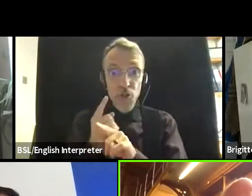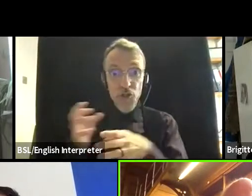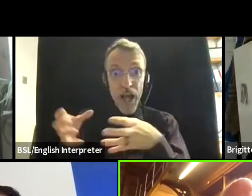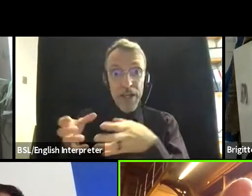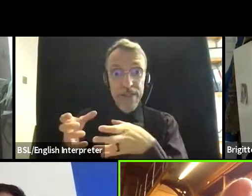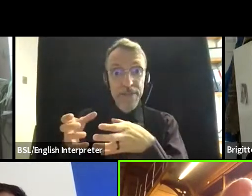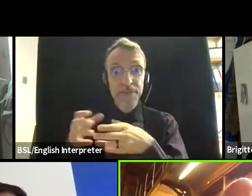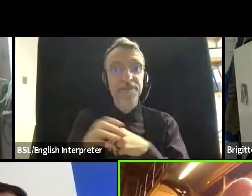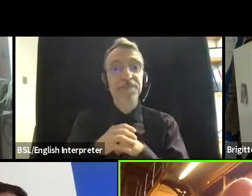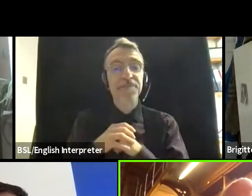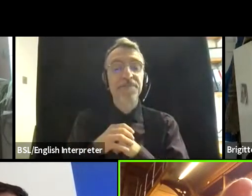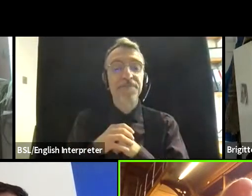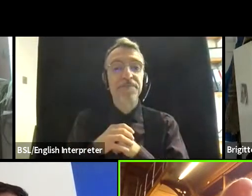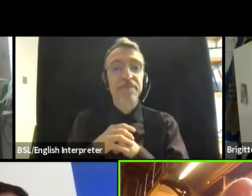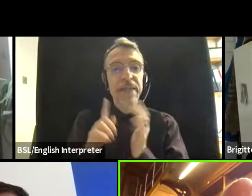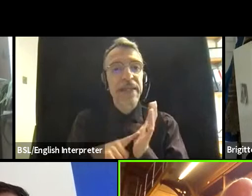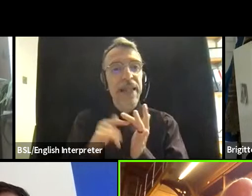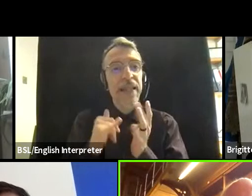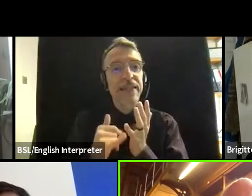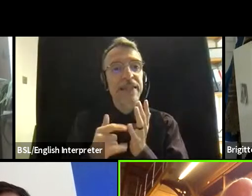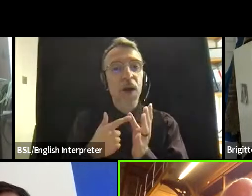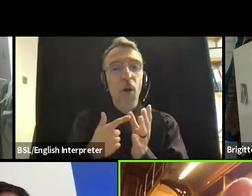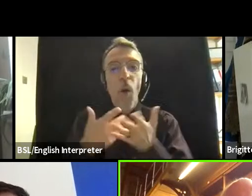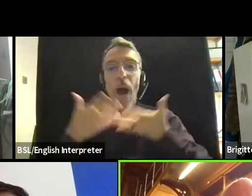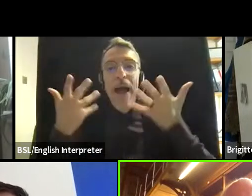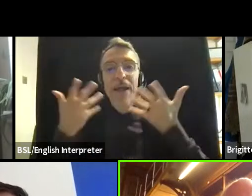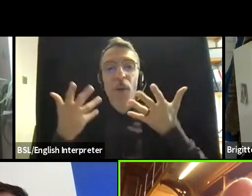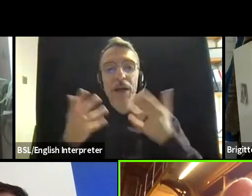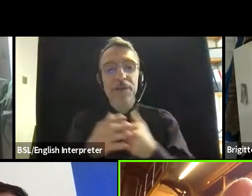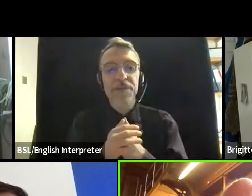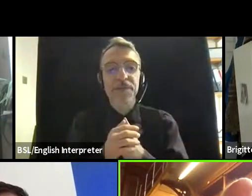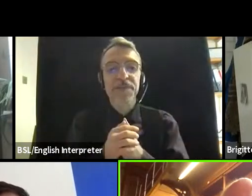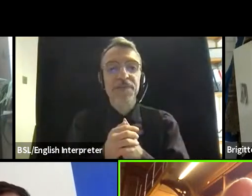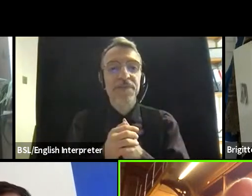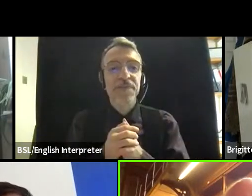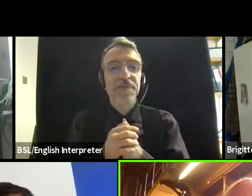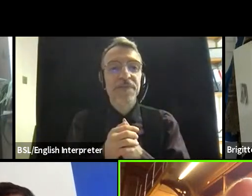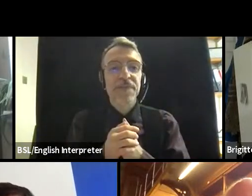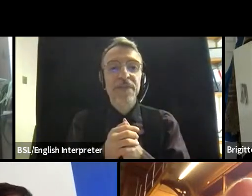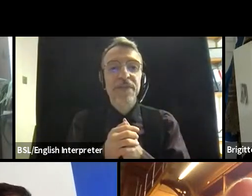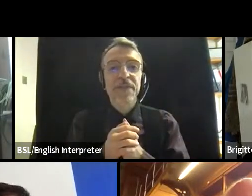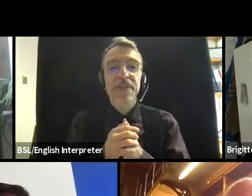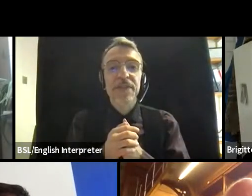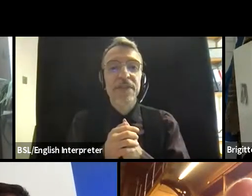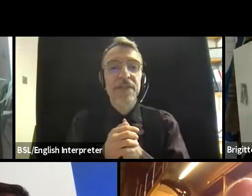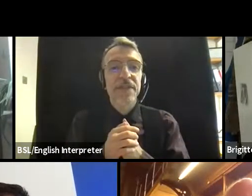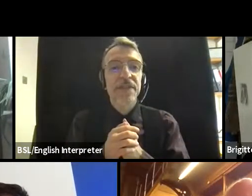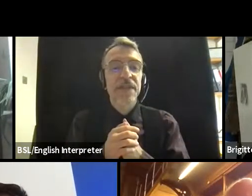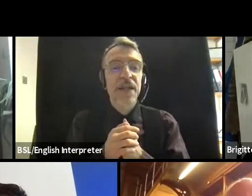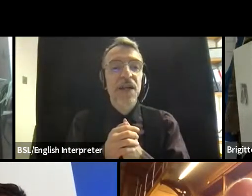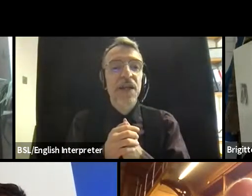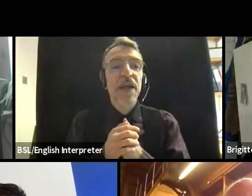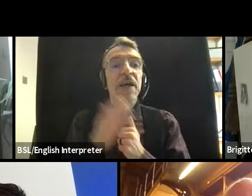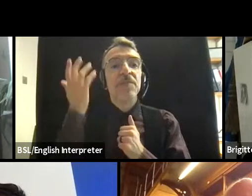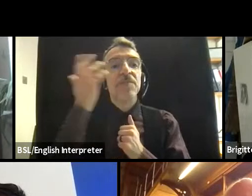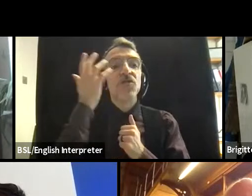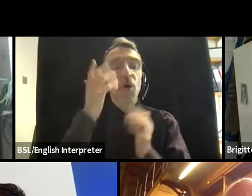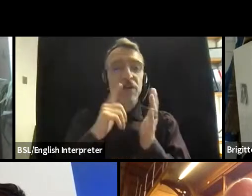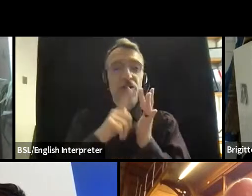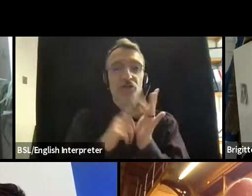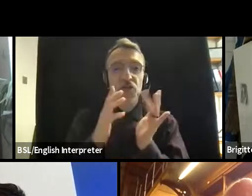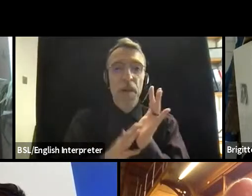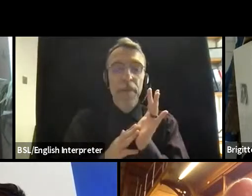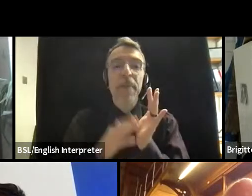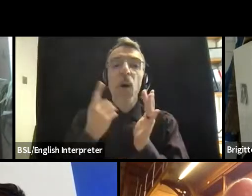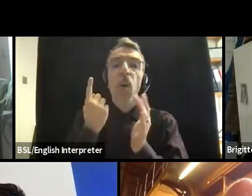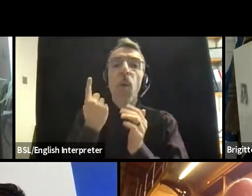all, Lisa, or anyone in there, please? Sorry. Oh, sorry, Jim. I think